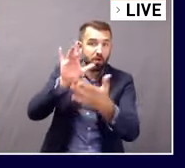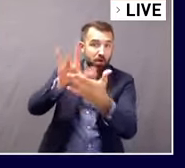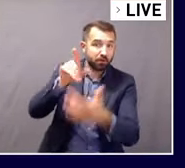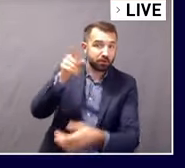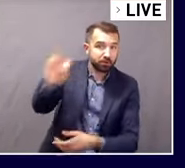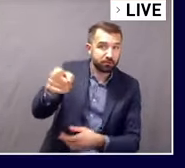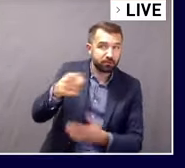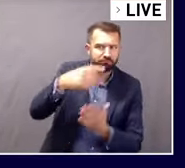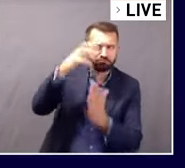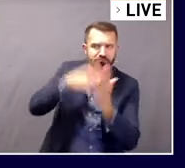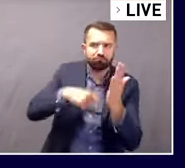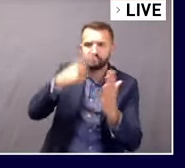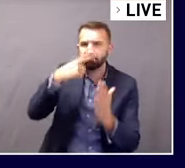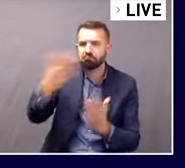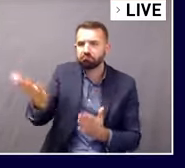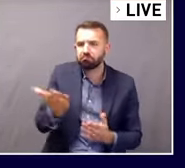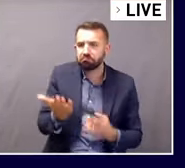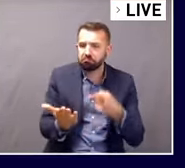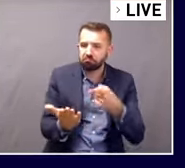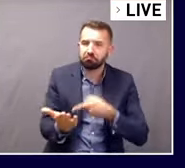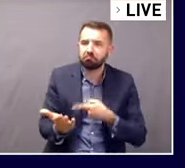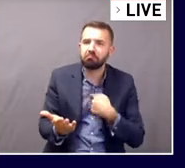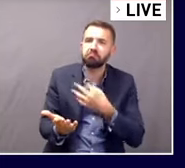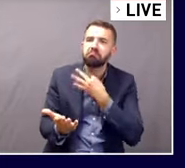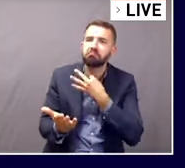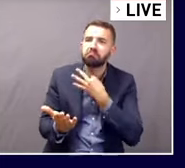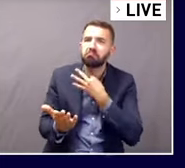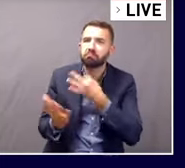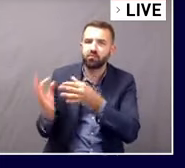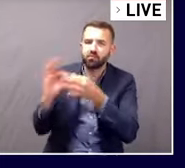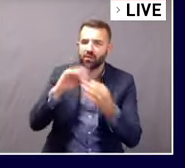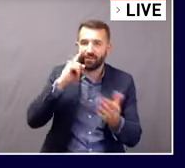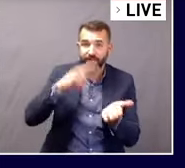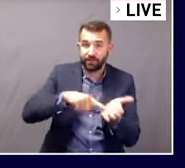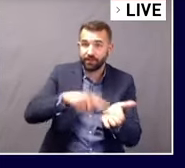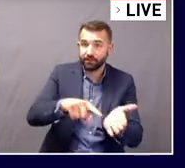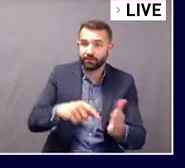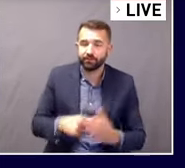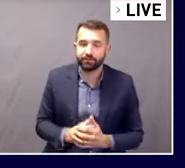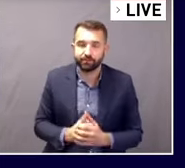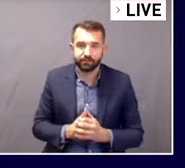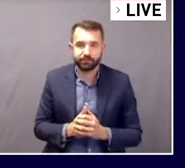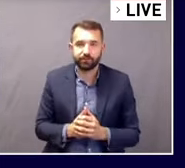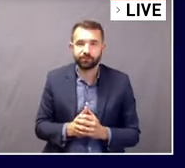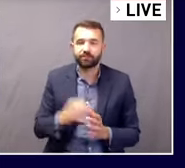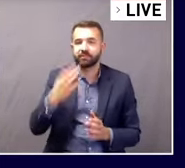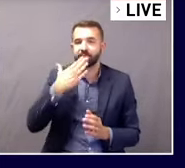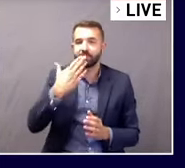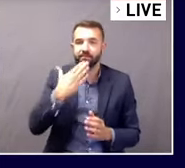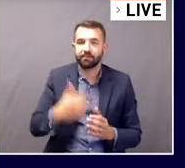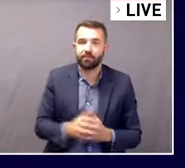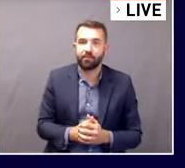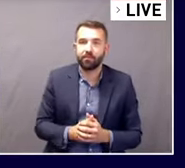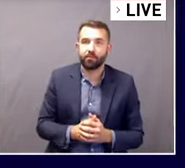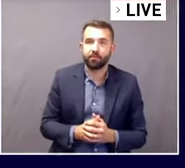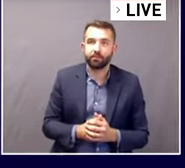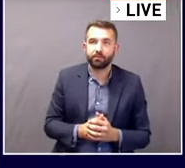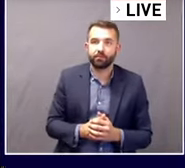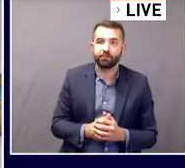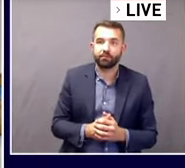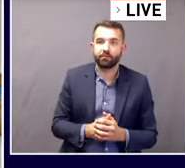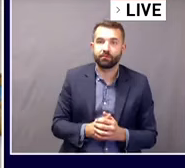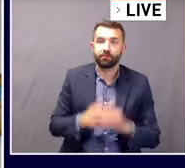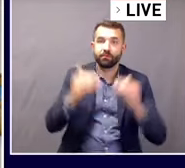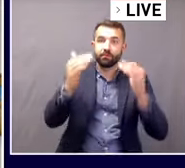that impacts the course of our investigation. Thank you very much. Mm-hmm. I'm going to turn next